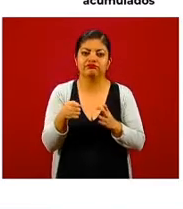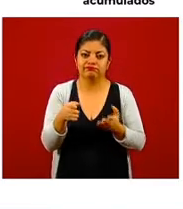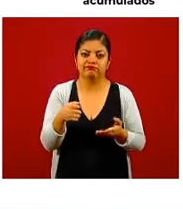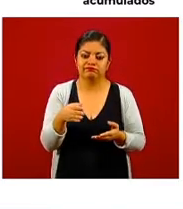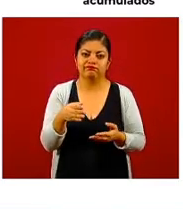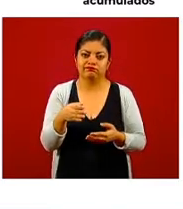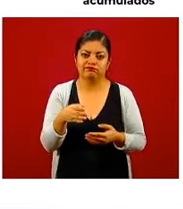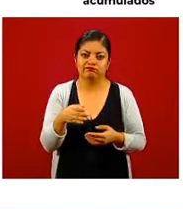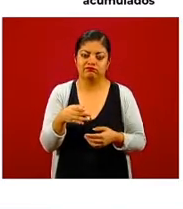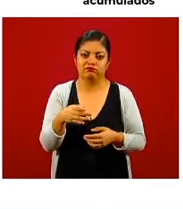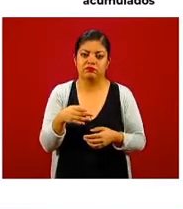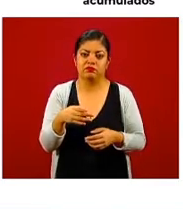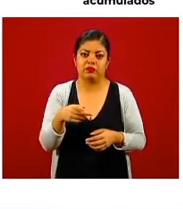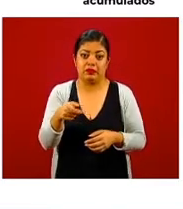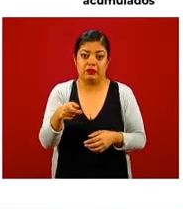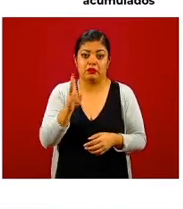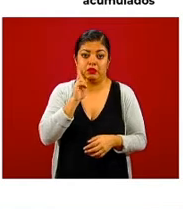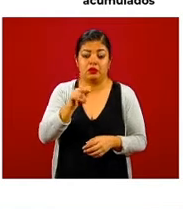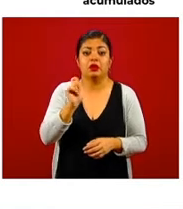60